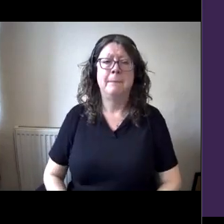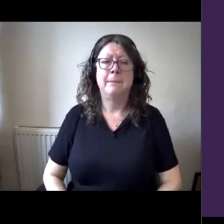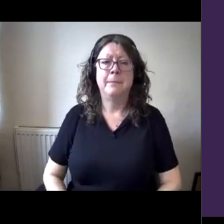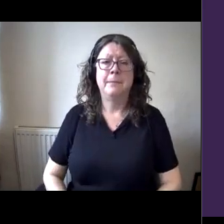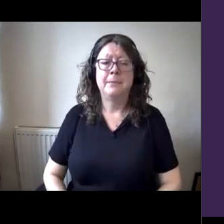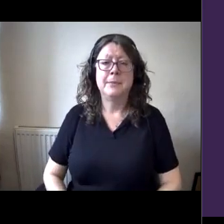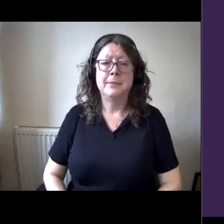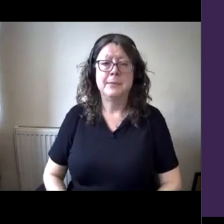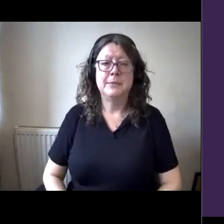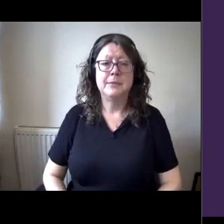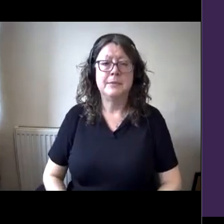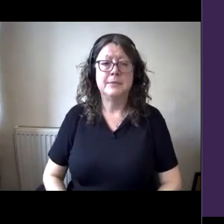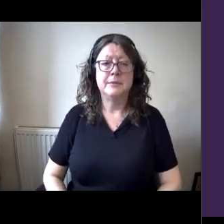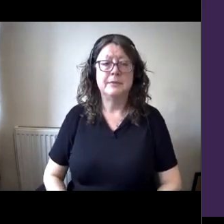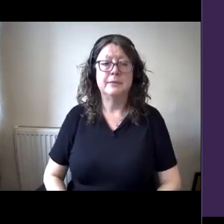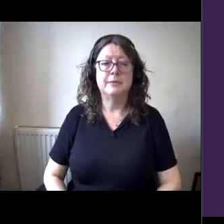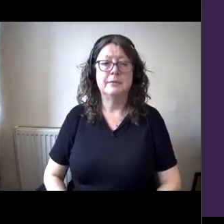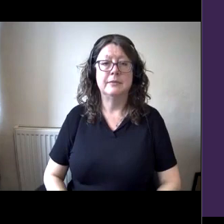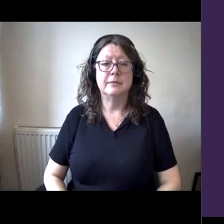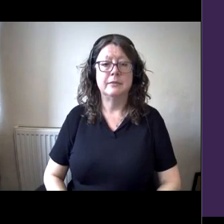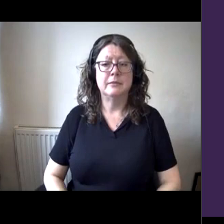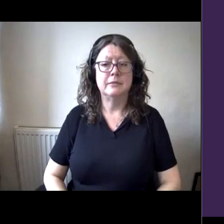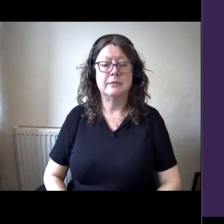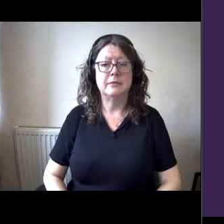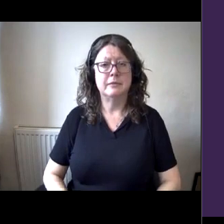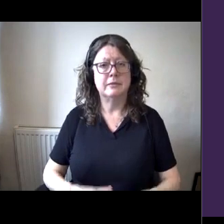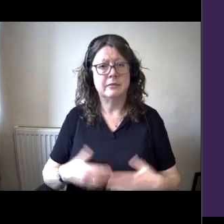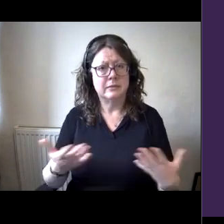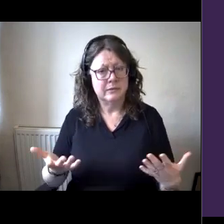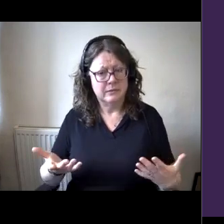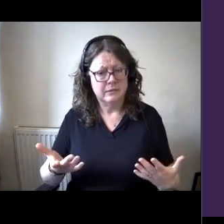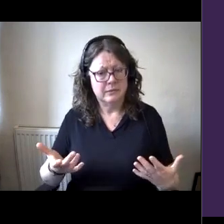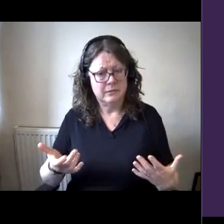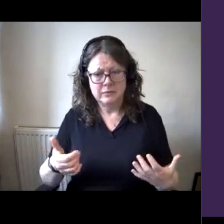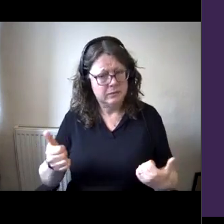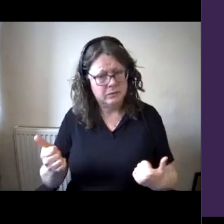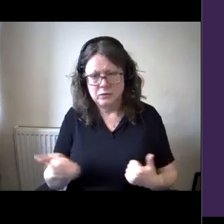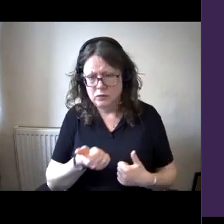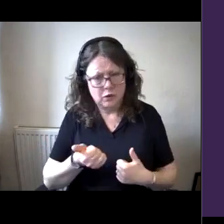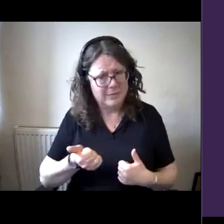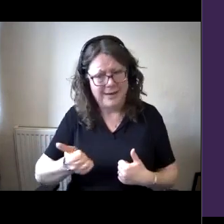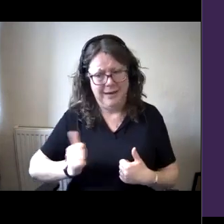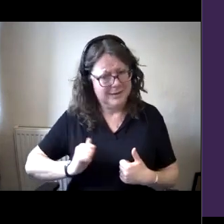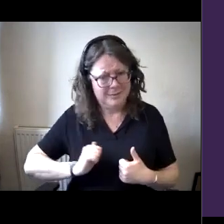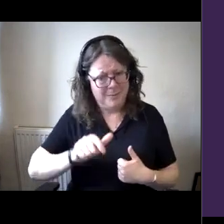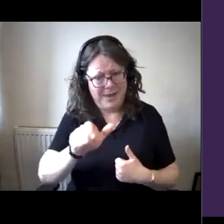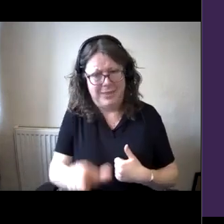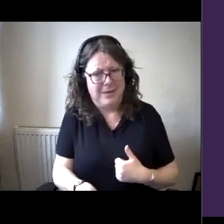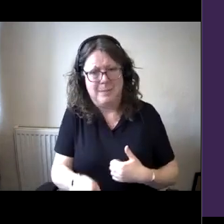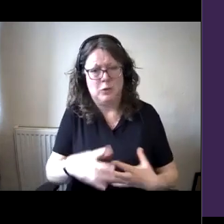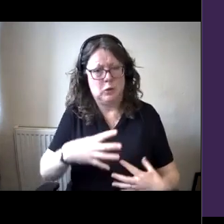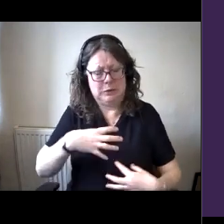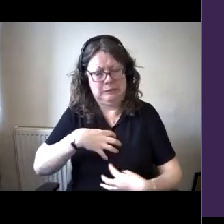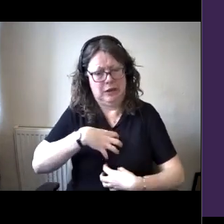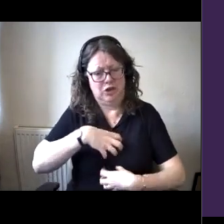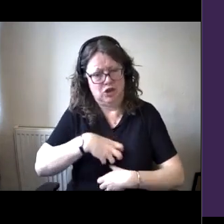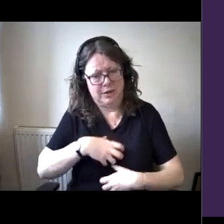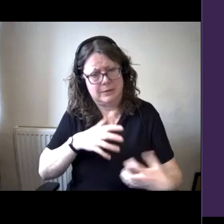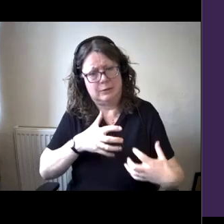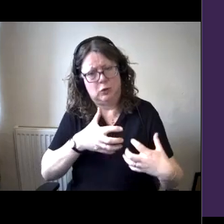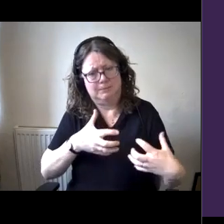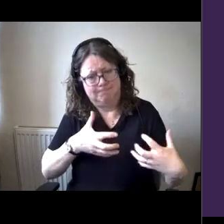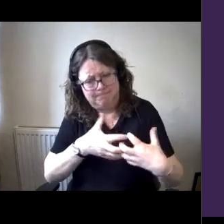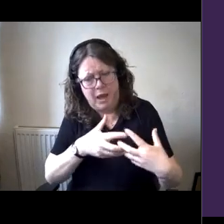Am I asking them to adjust for other people, or am I promoting advocacy for themselves, for them to say, actually,